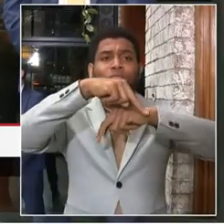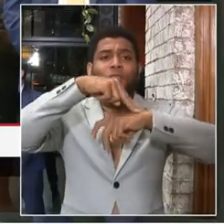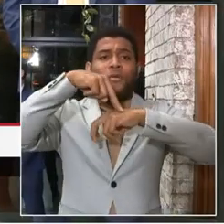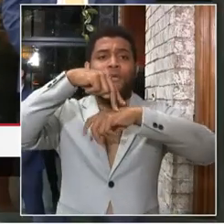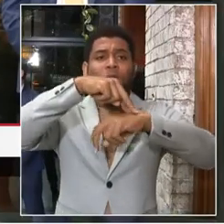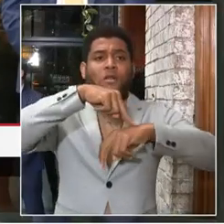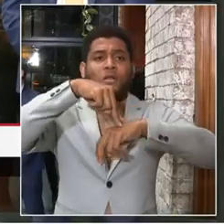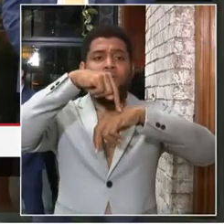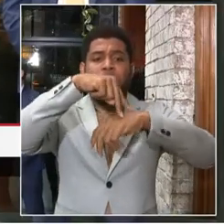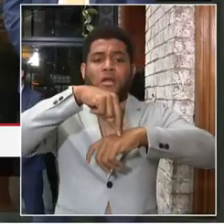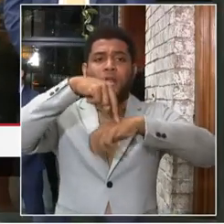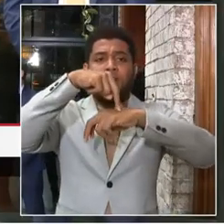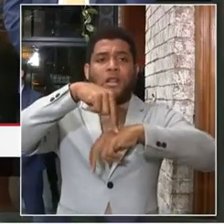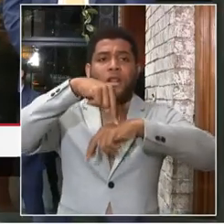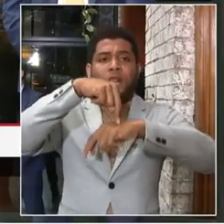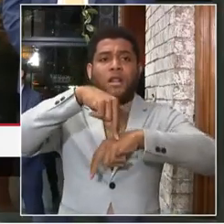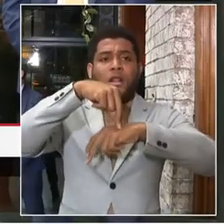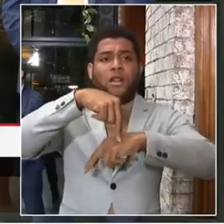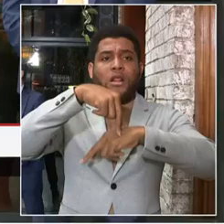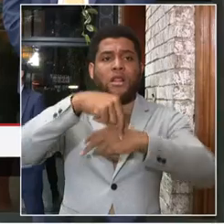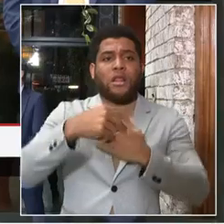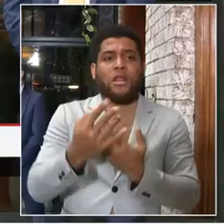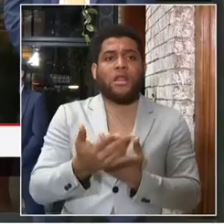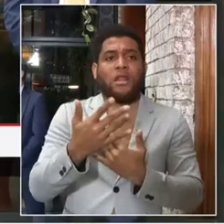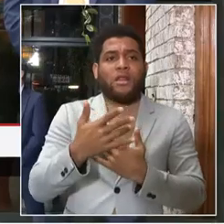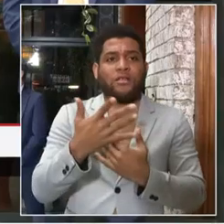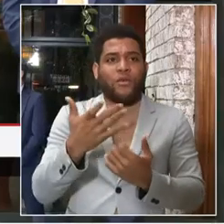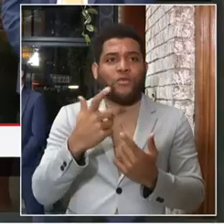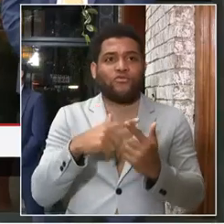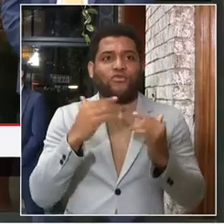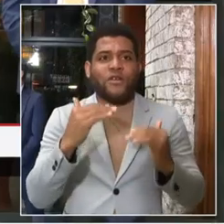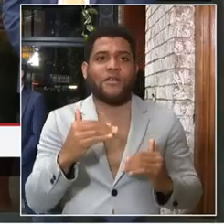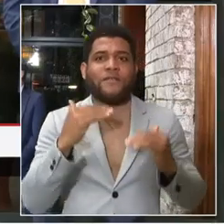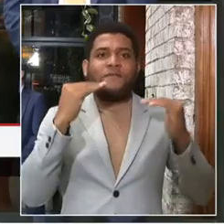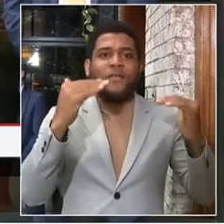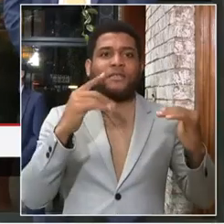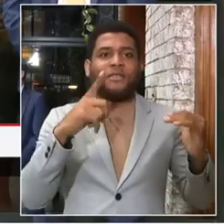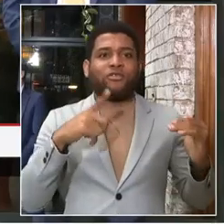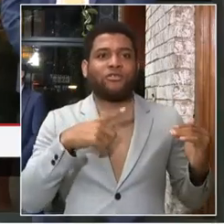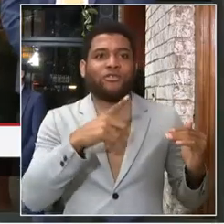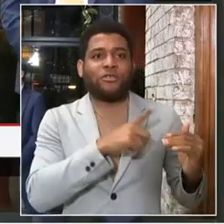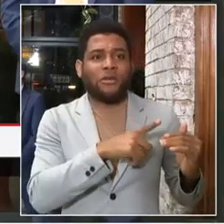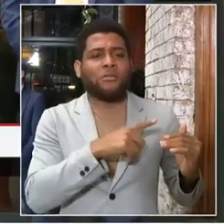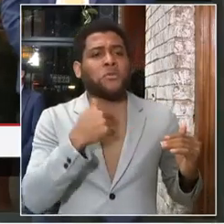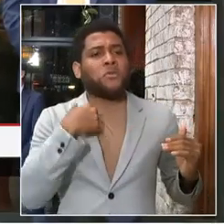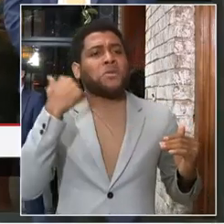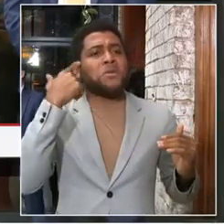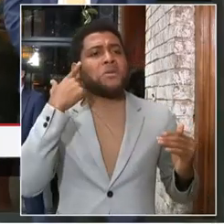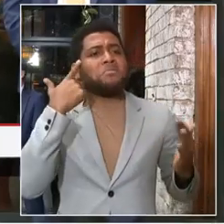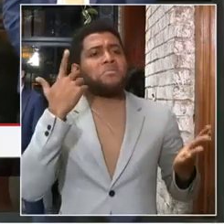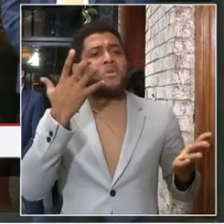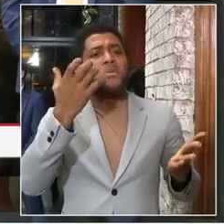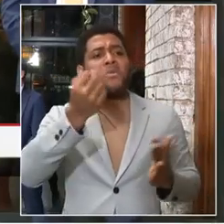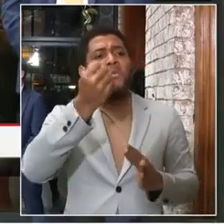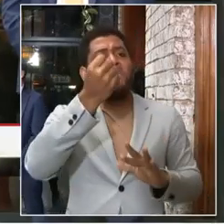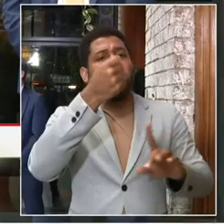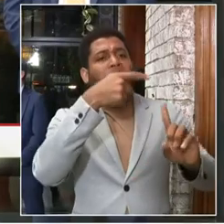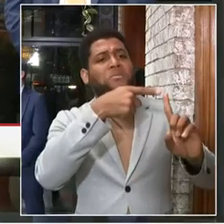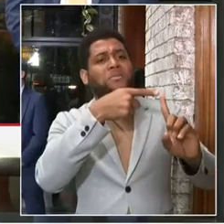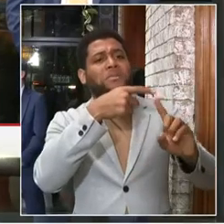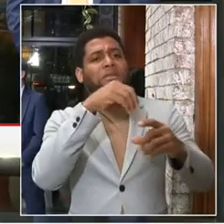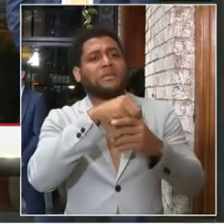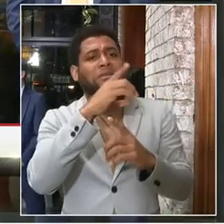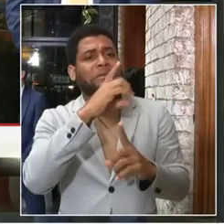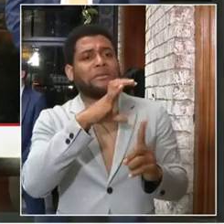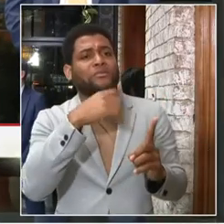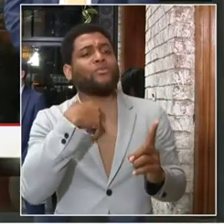advance a piece of legislation that we think holds up, has been in the district, and can address